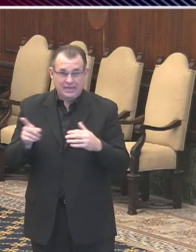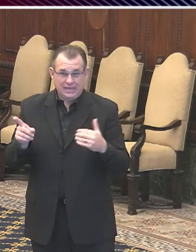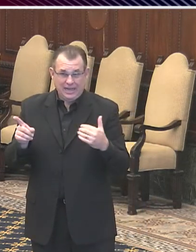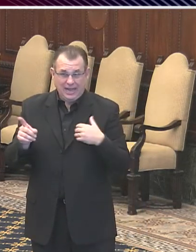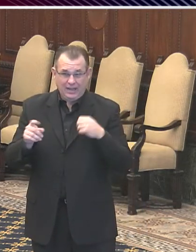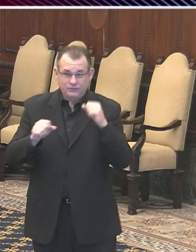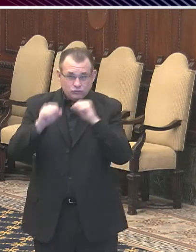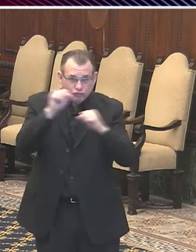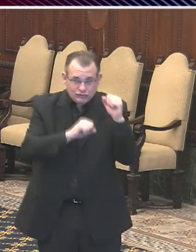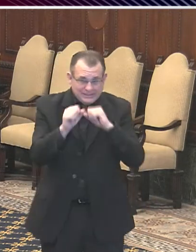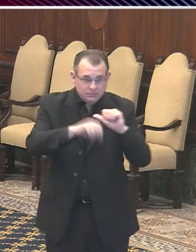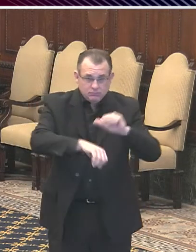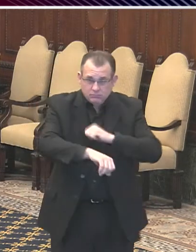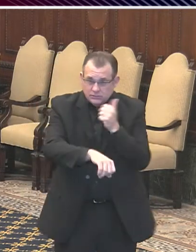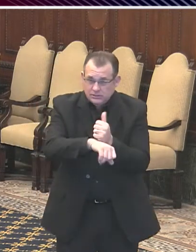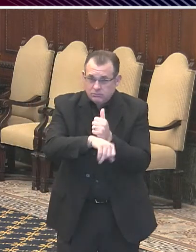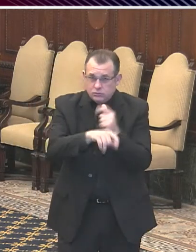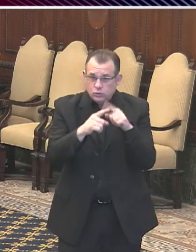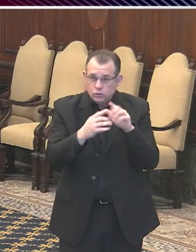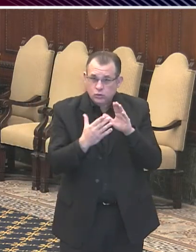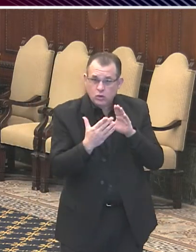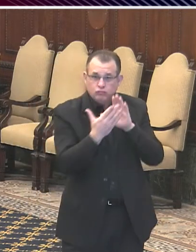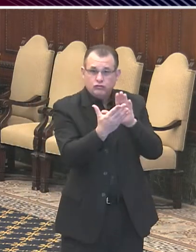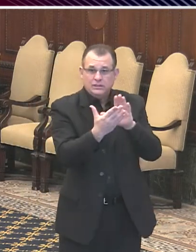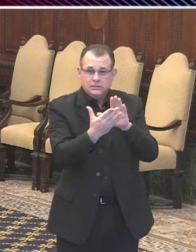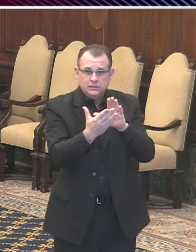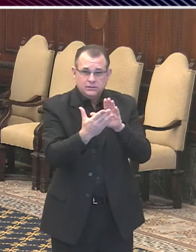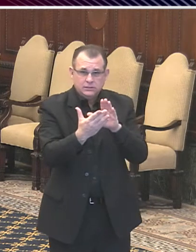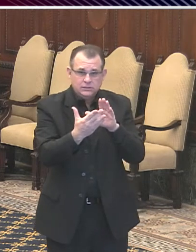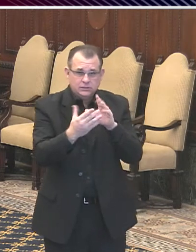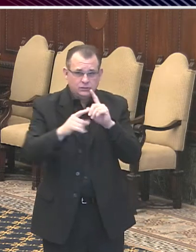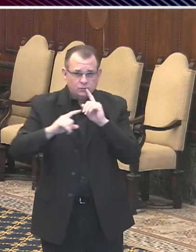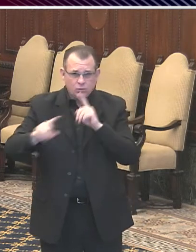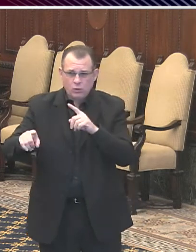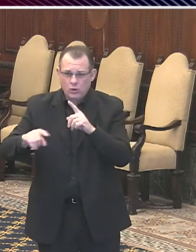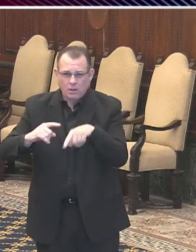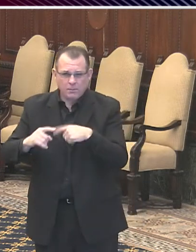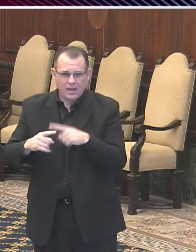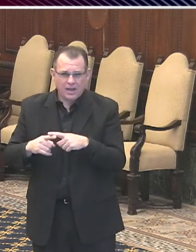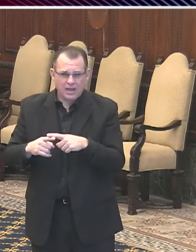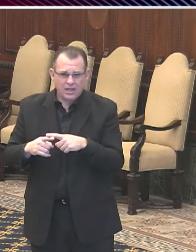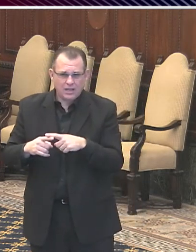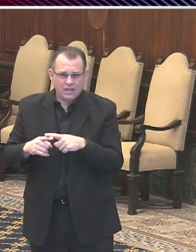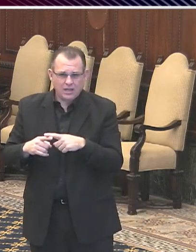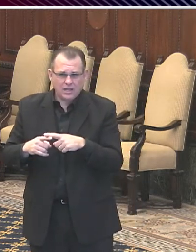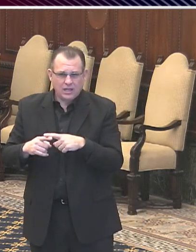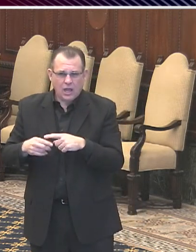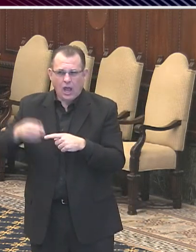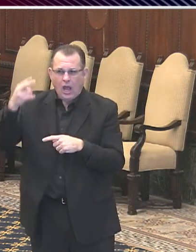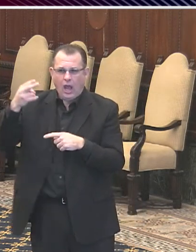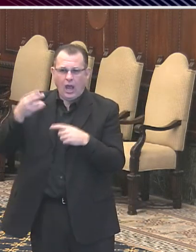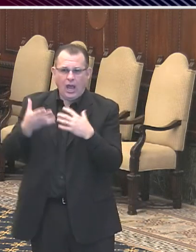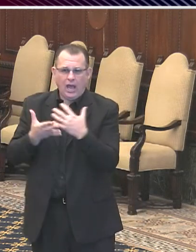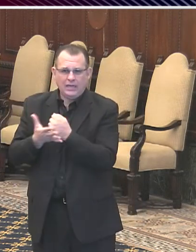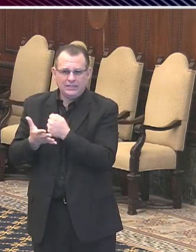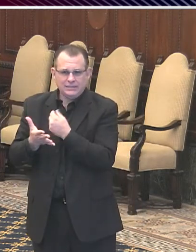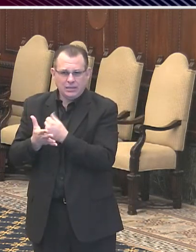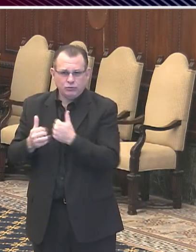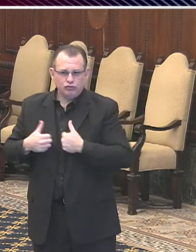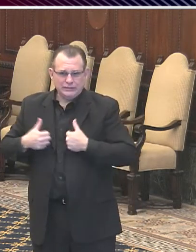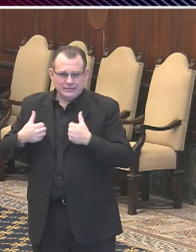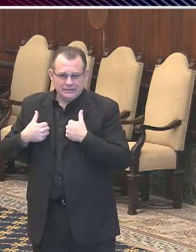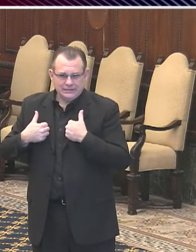place to address these reports we've been seeing that kind of high income residents appear to be getting tested more than lower income